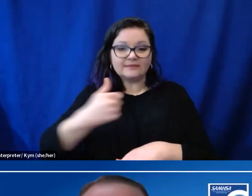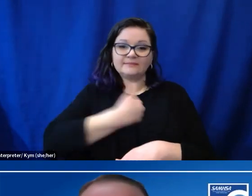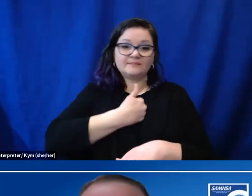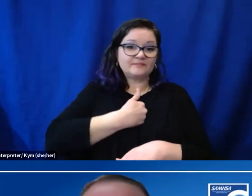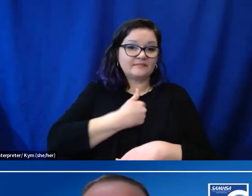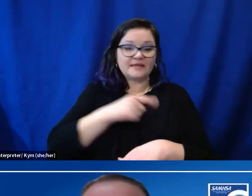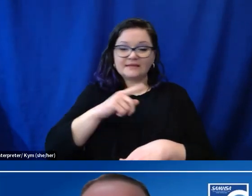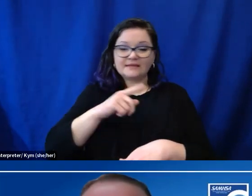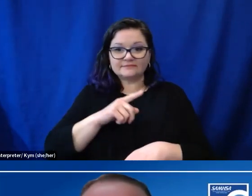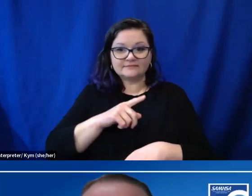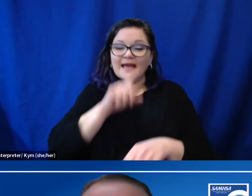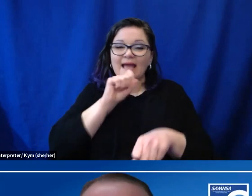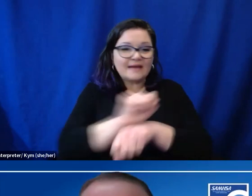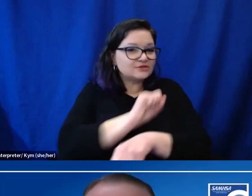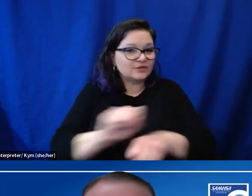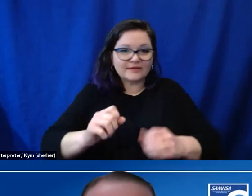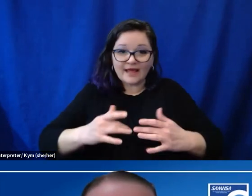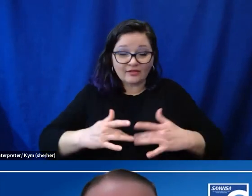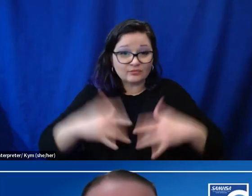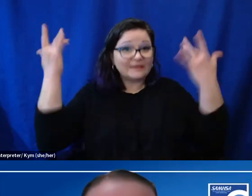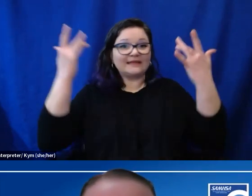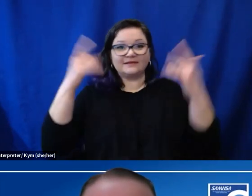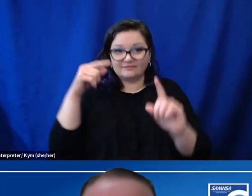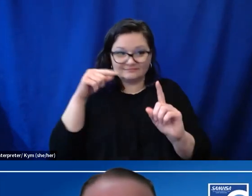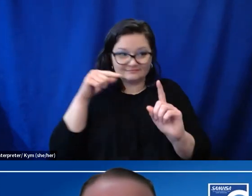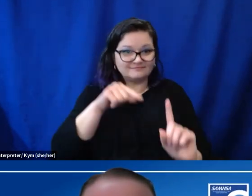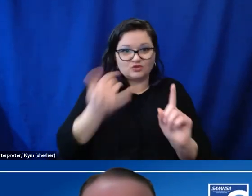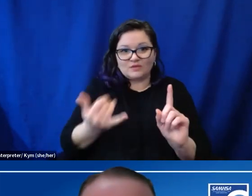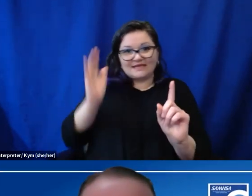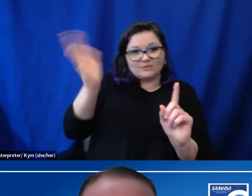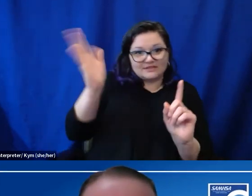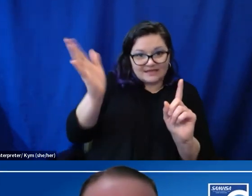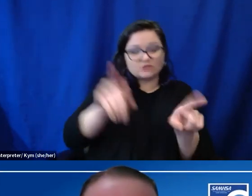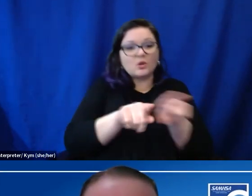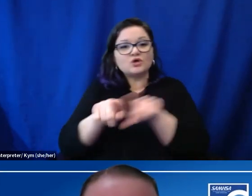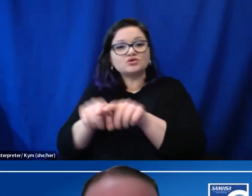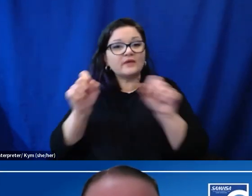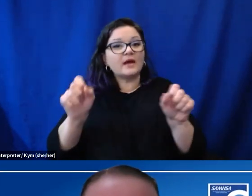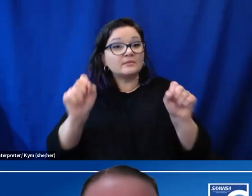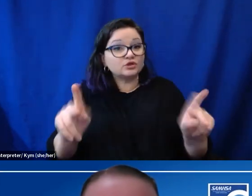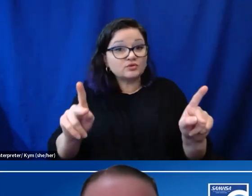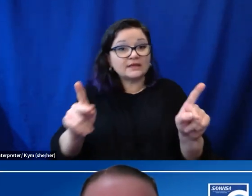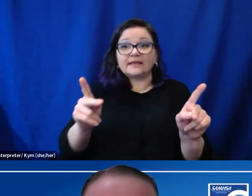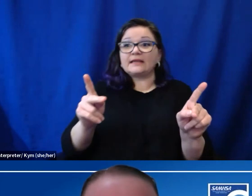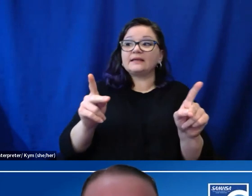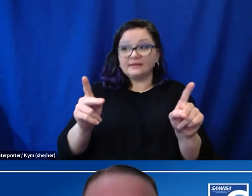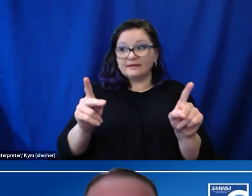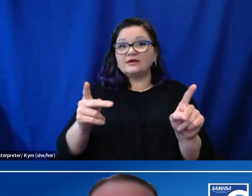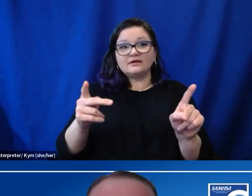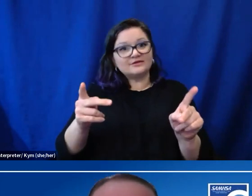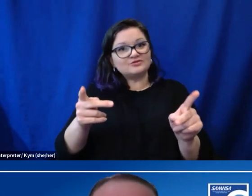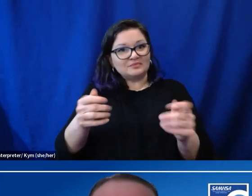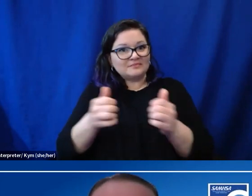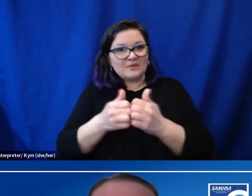over the moon about this presentation and the opportunity to spend time with all of you.